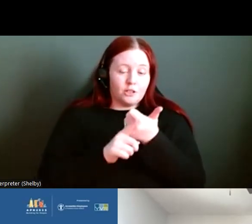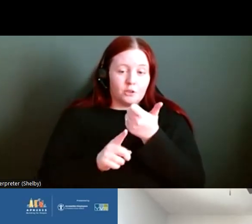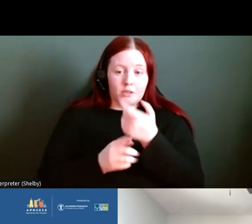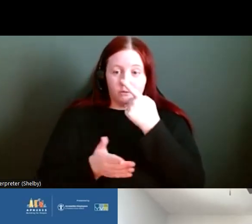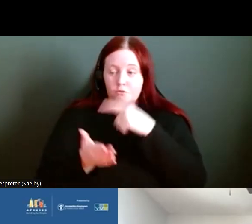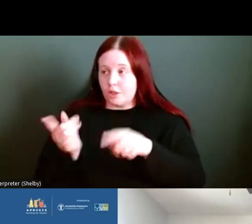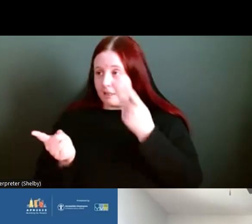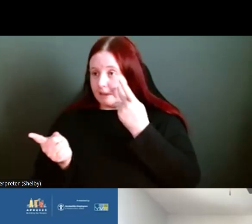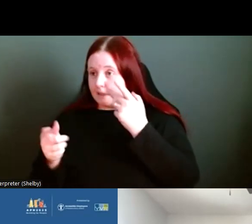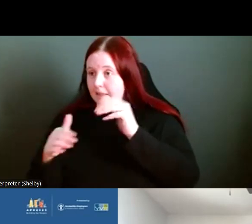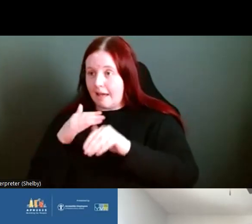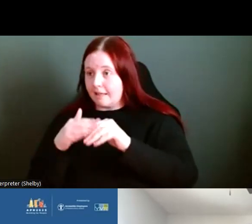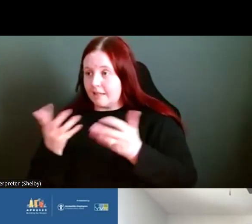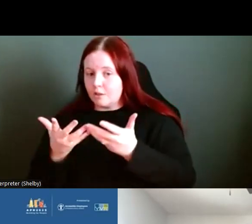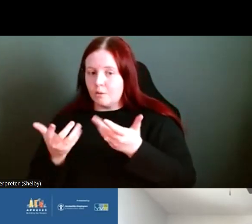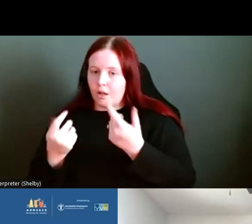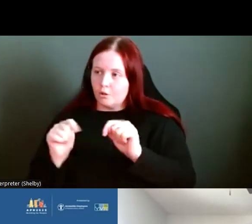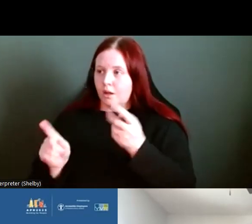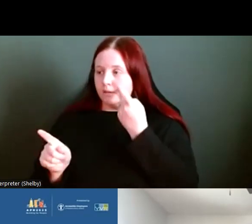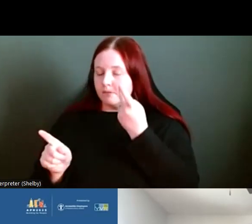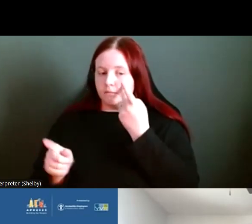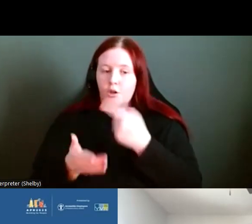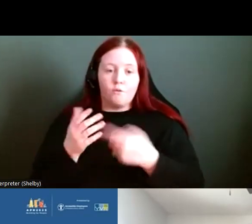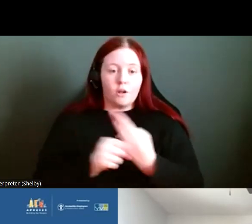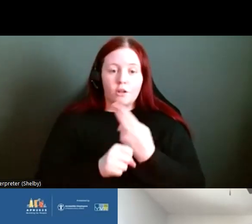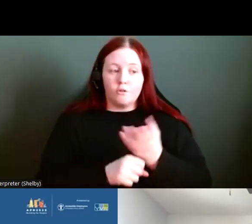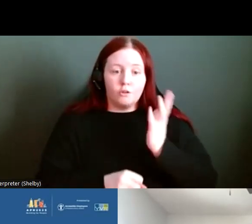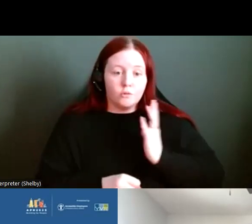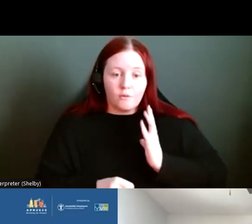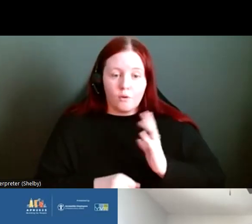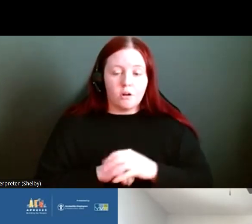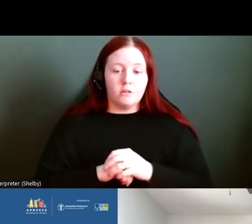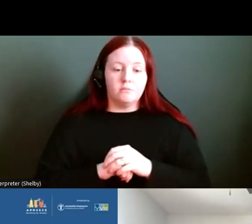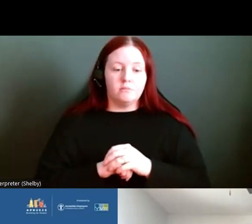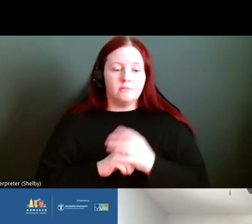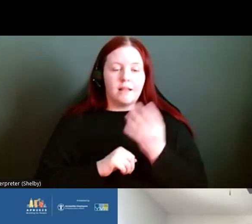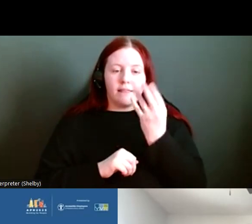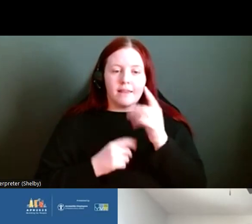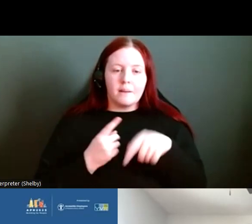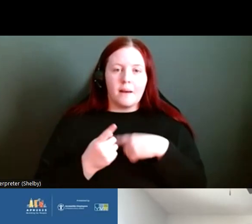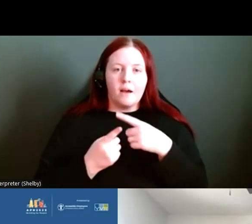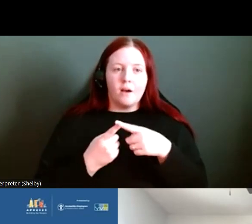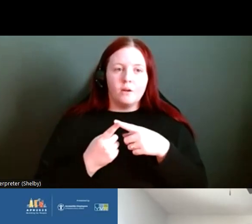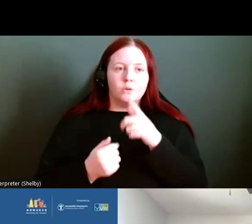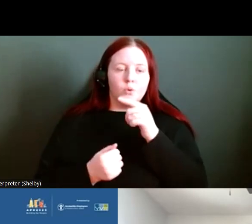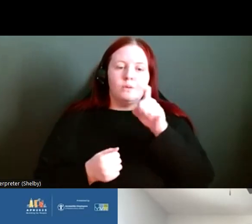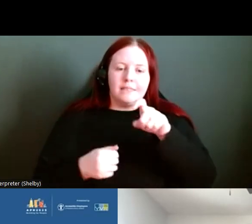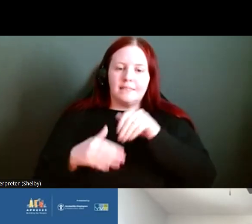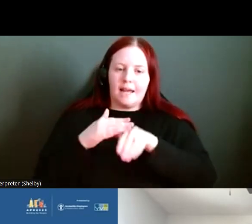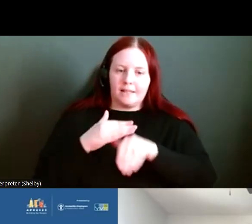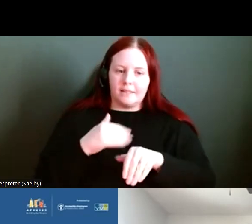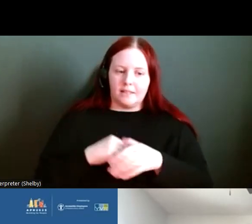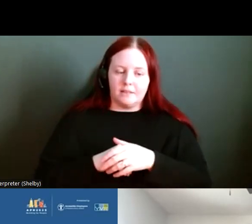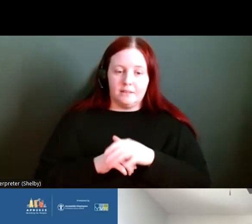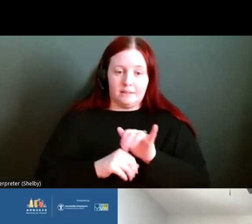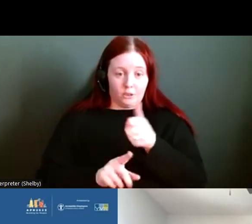have access to, what you've used before, and think about who needs to access it. Is it just